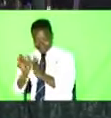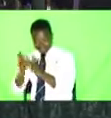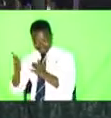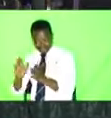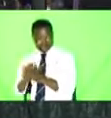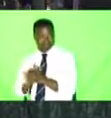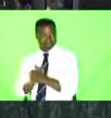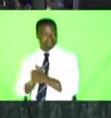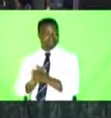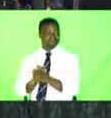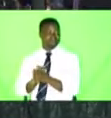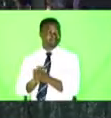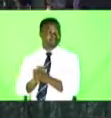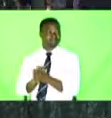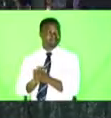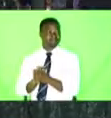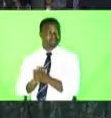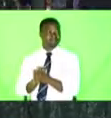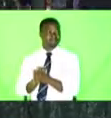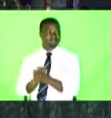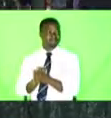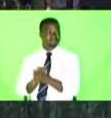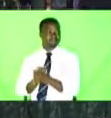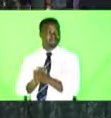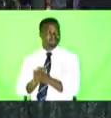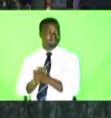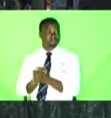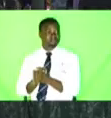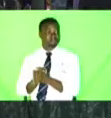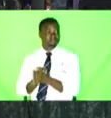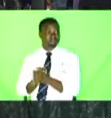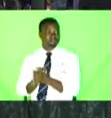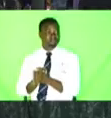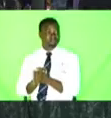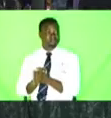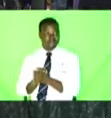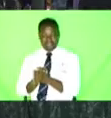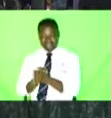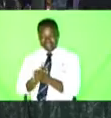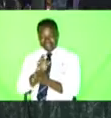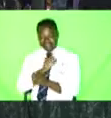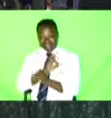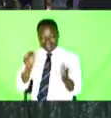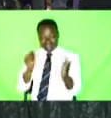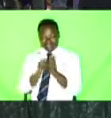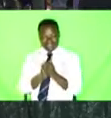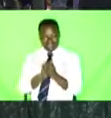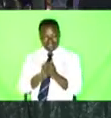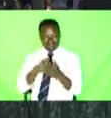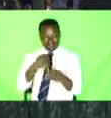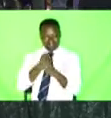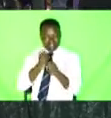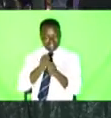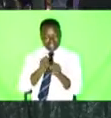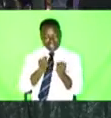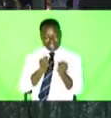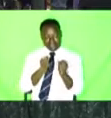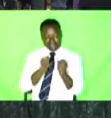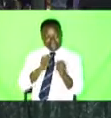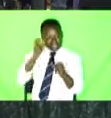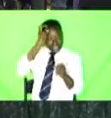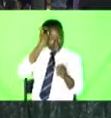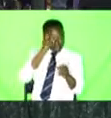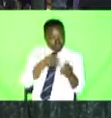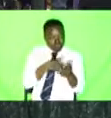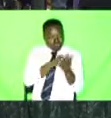There is nothing that disarms the enemy so easily than the gospel. All of us,